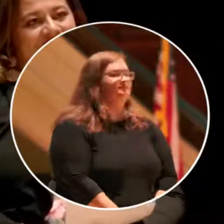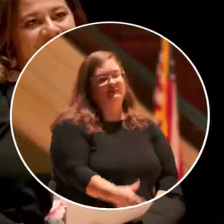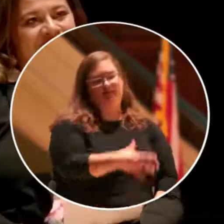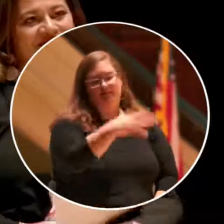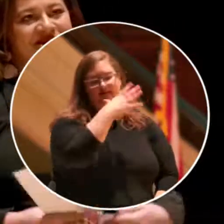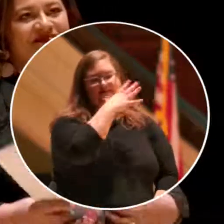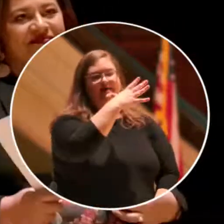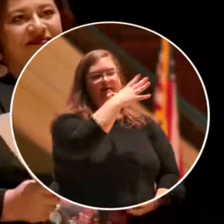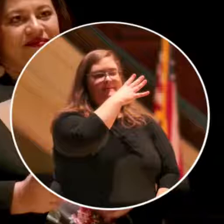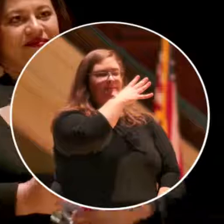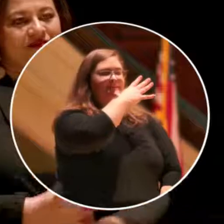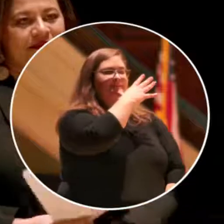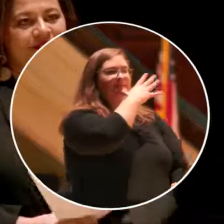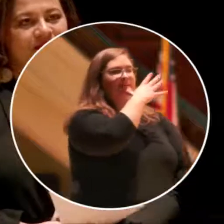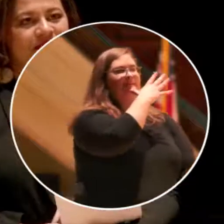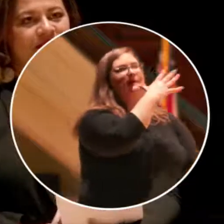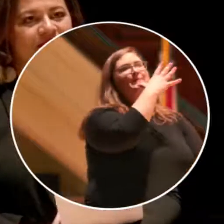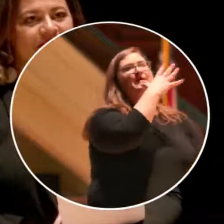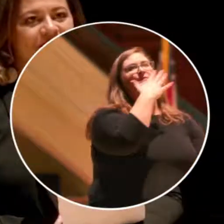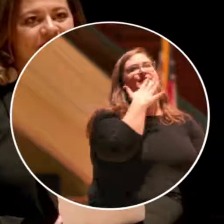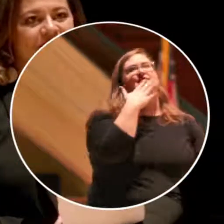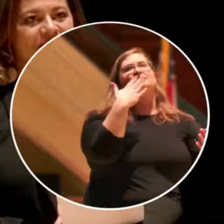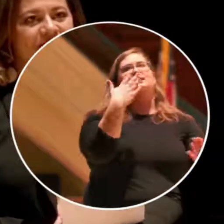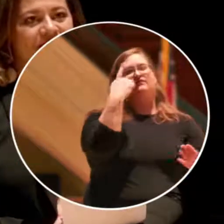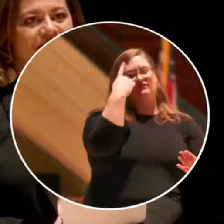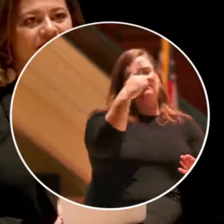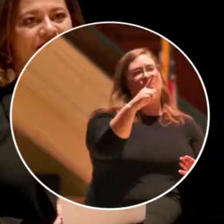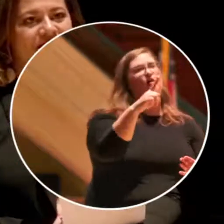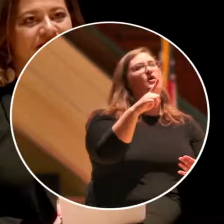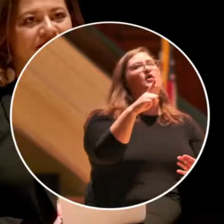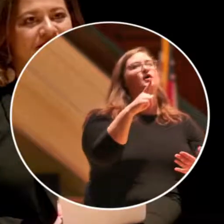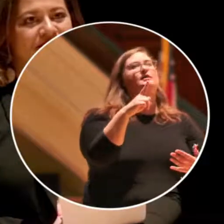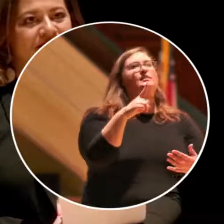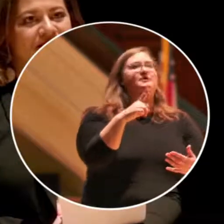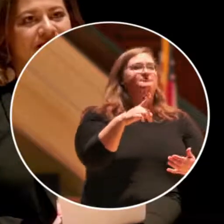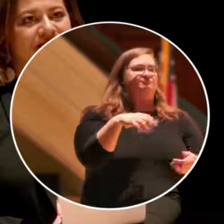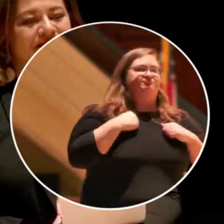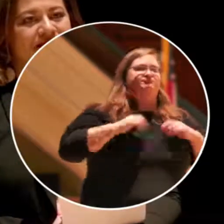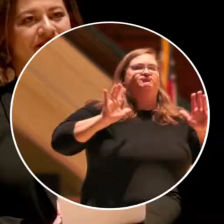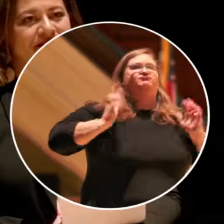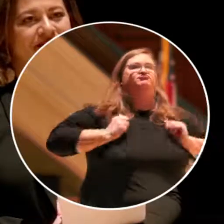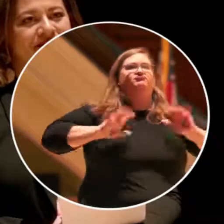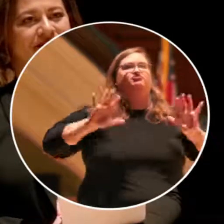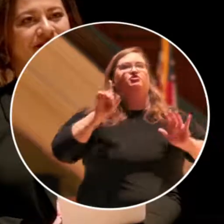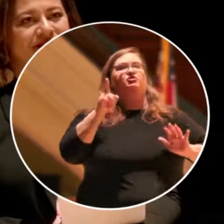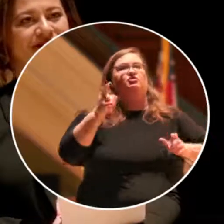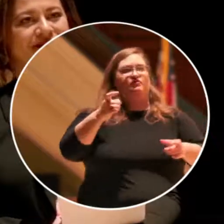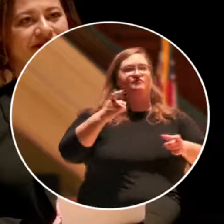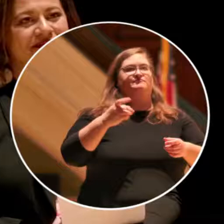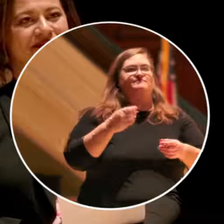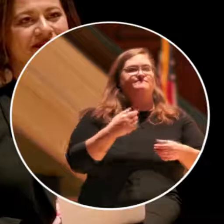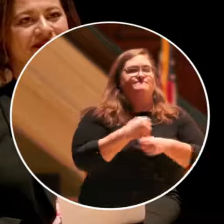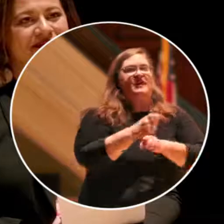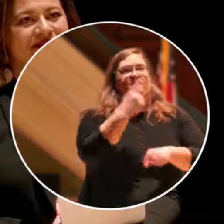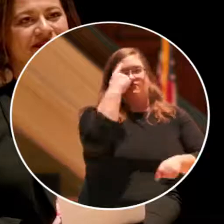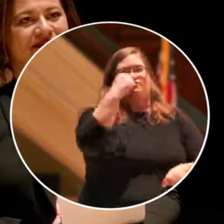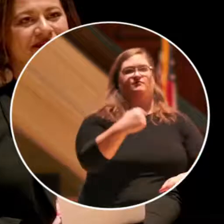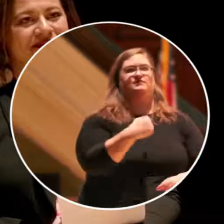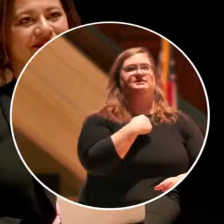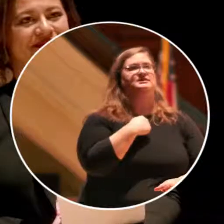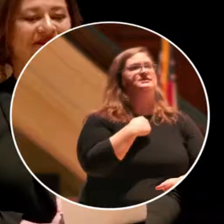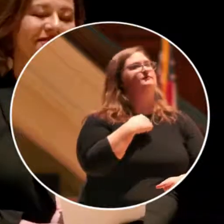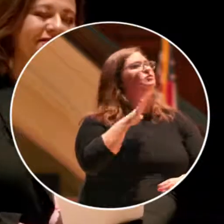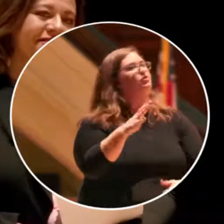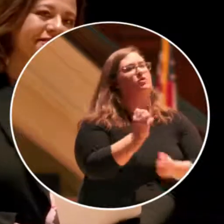Mama, thank you for the sacrifices you've made for me. Thank you for all your love and your